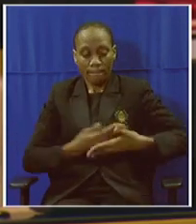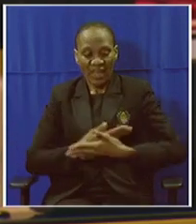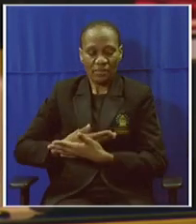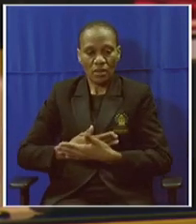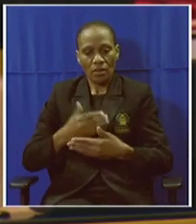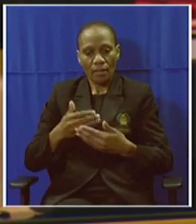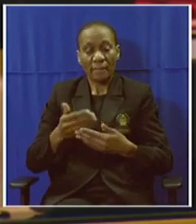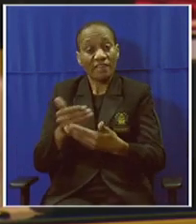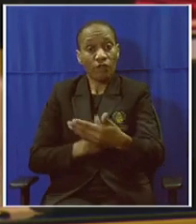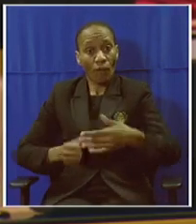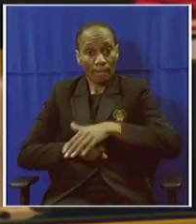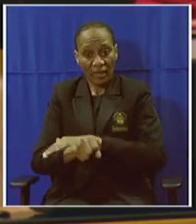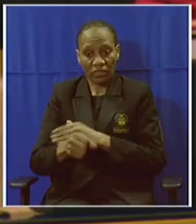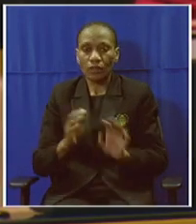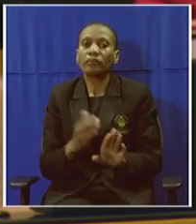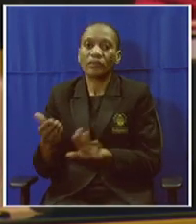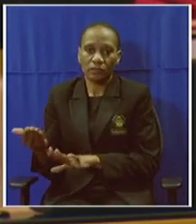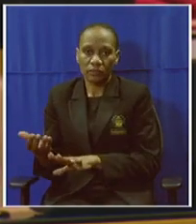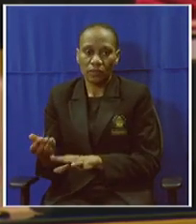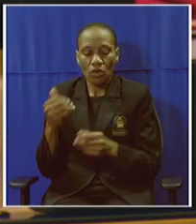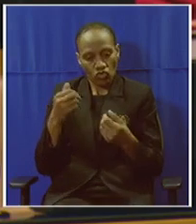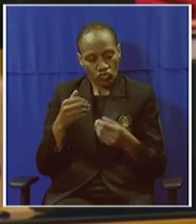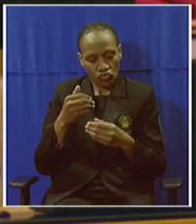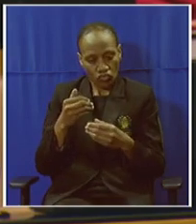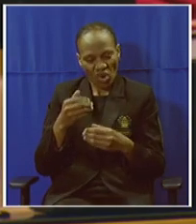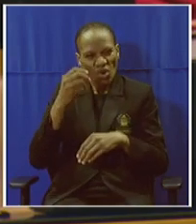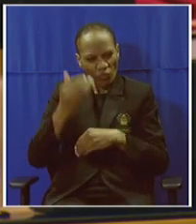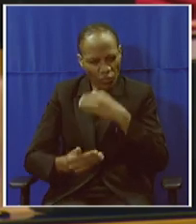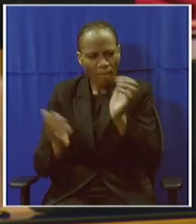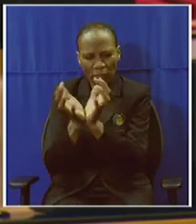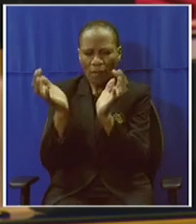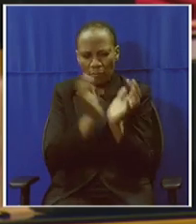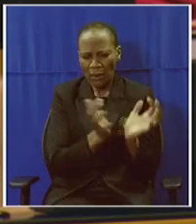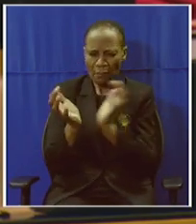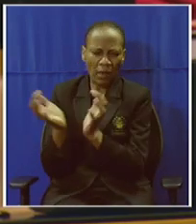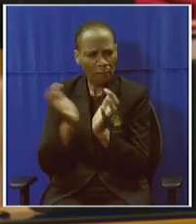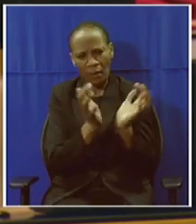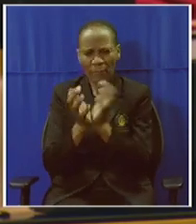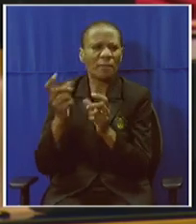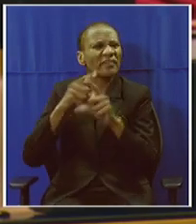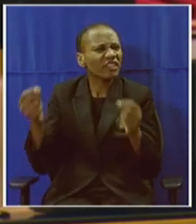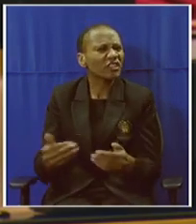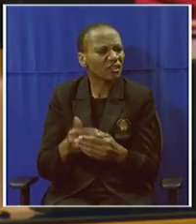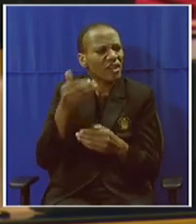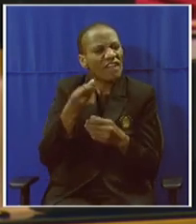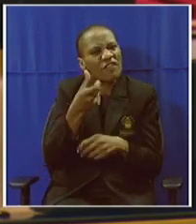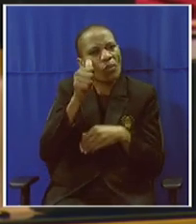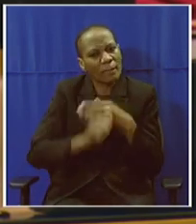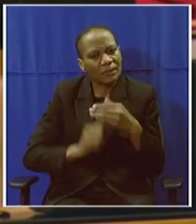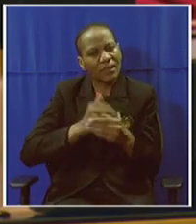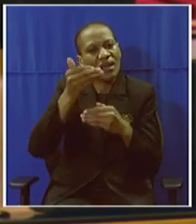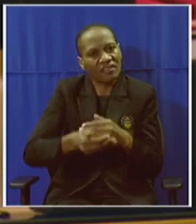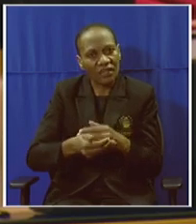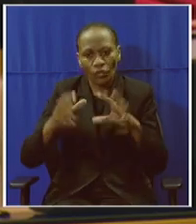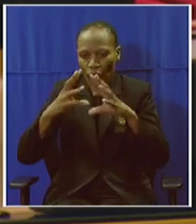child. After numerous disciplinary hearings being set and charges withdrawn only to be reinstated after a few months without